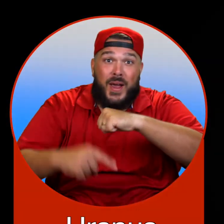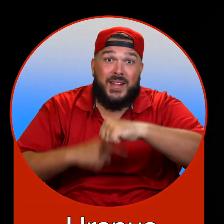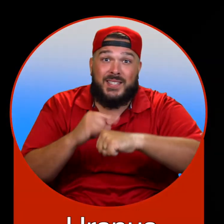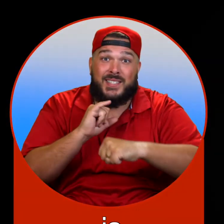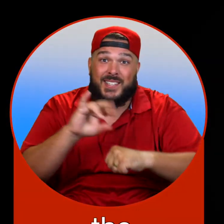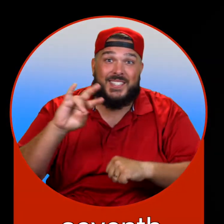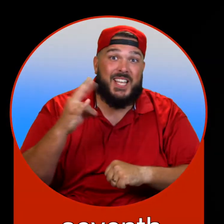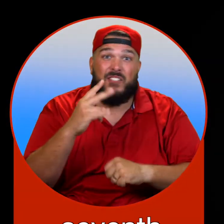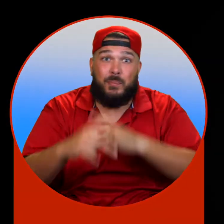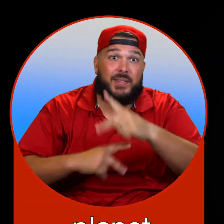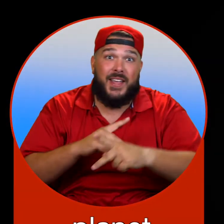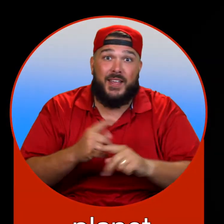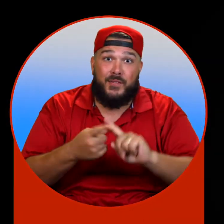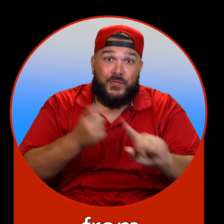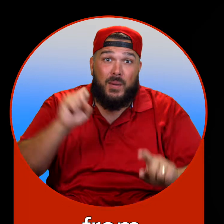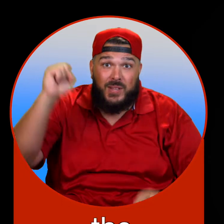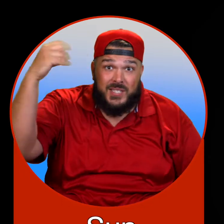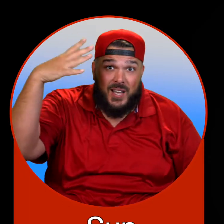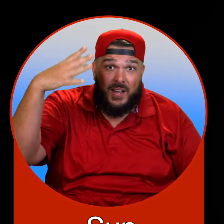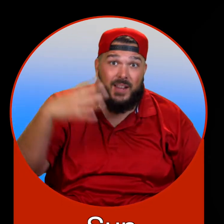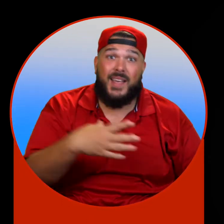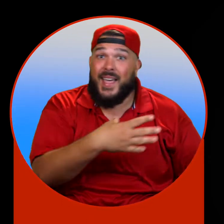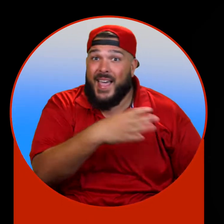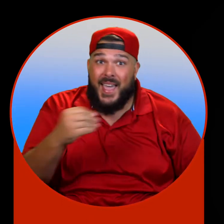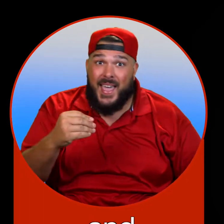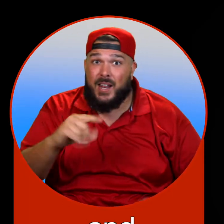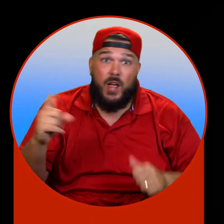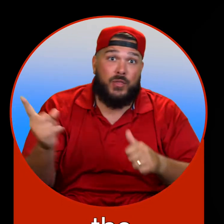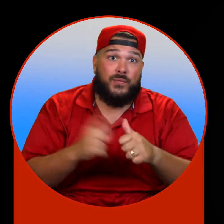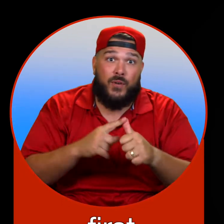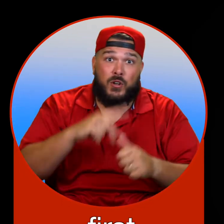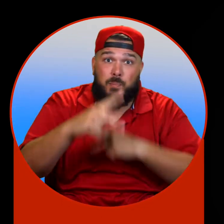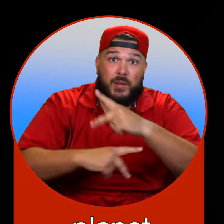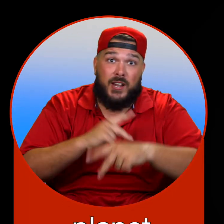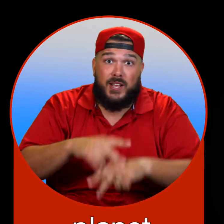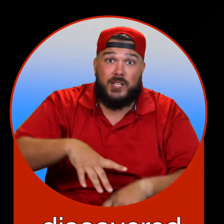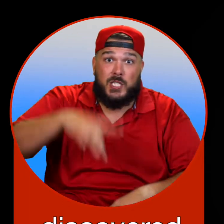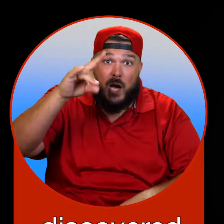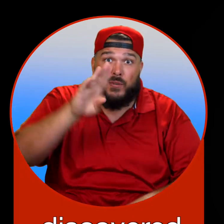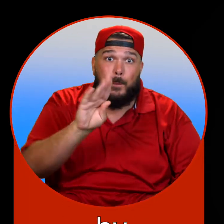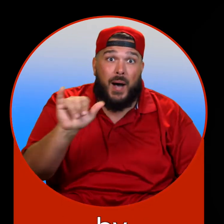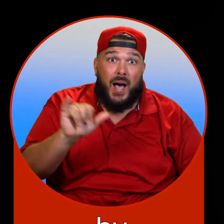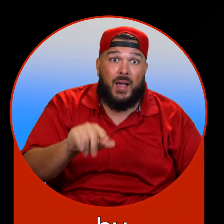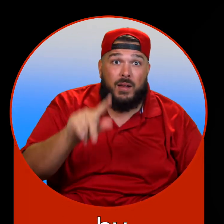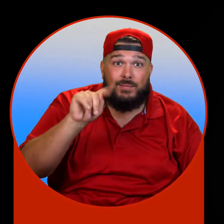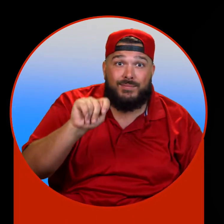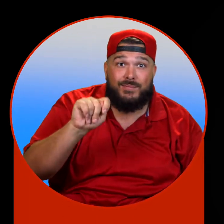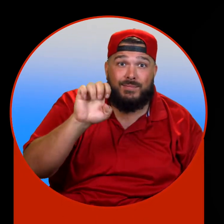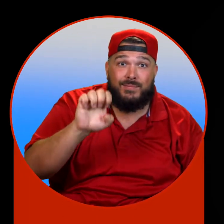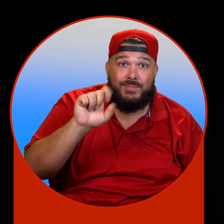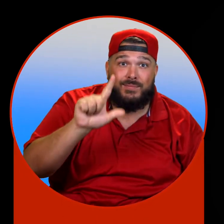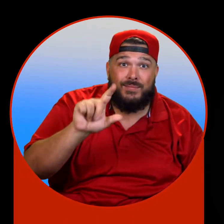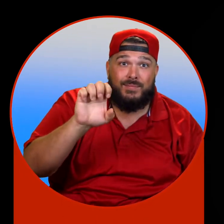Uranus is the seventh planet from the sun and the first planet discovered by